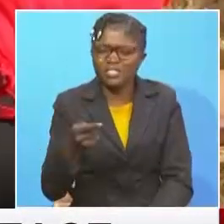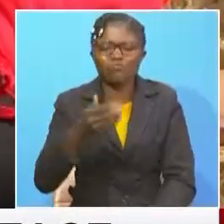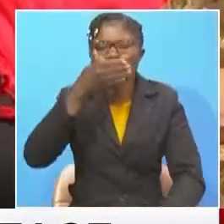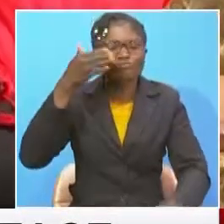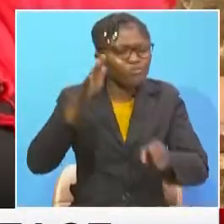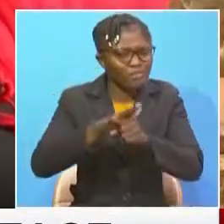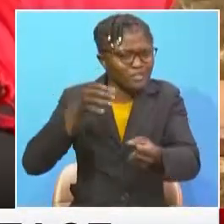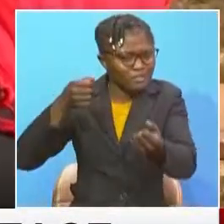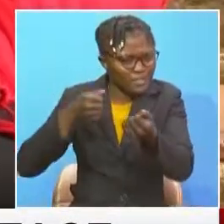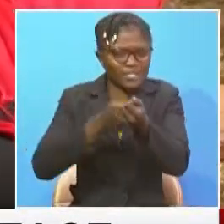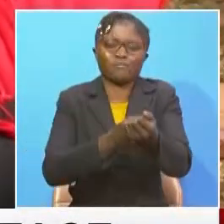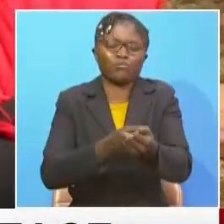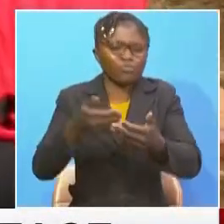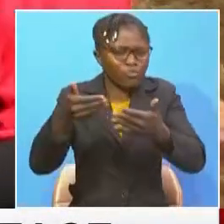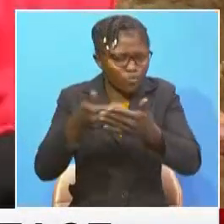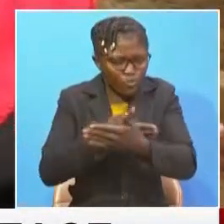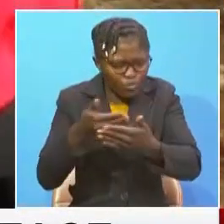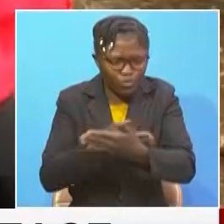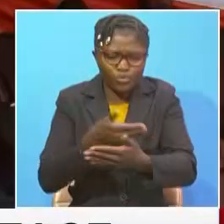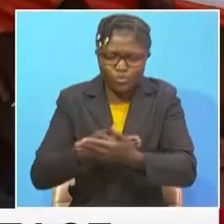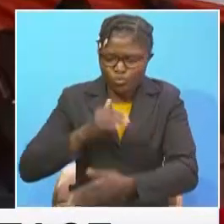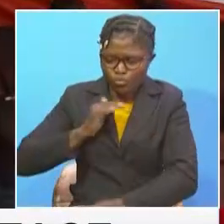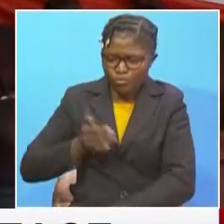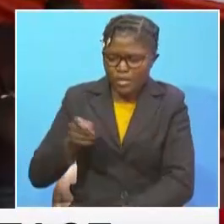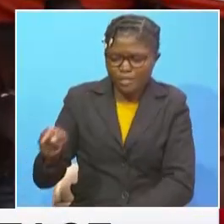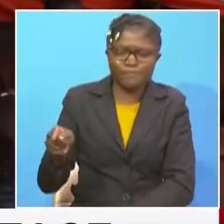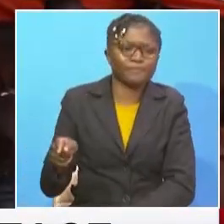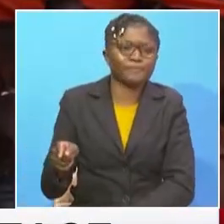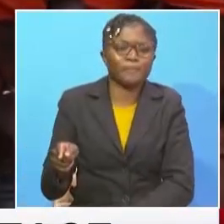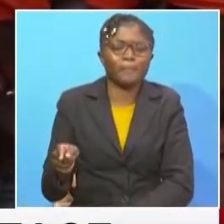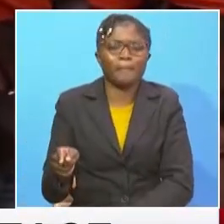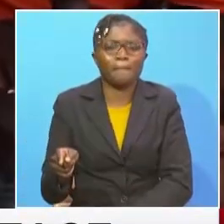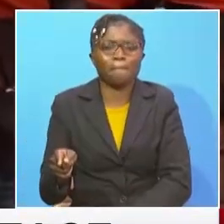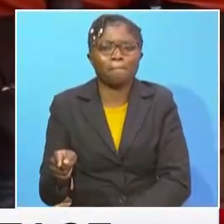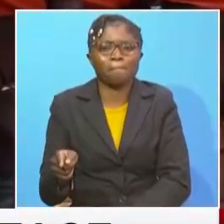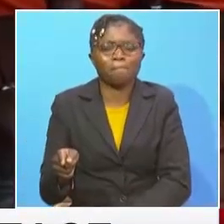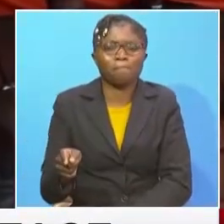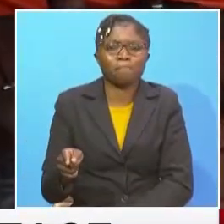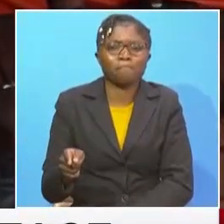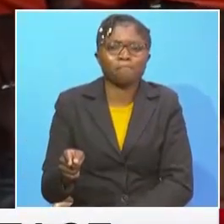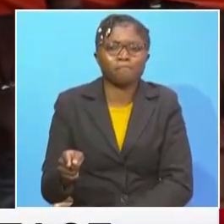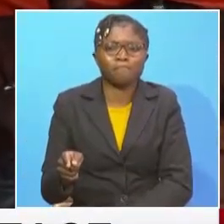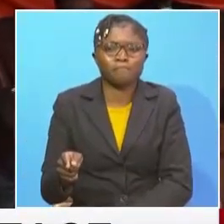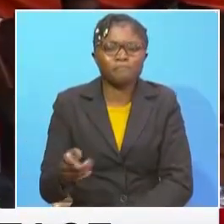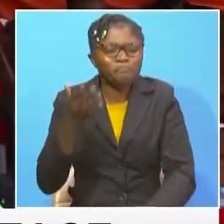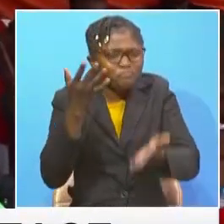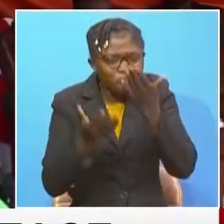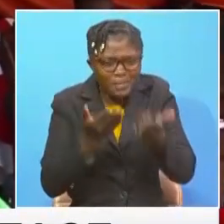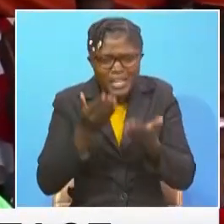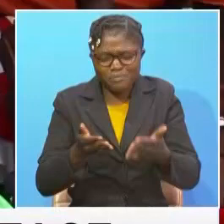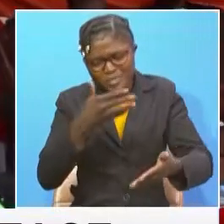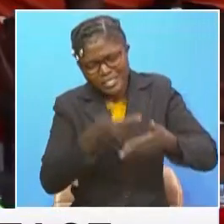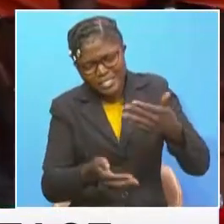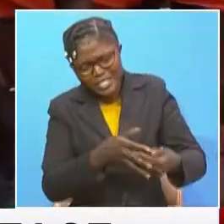their support to the newly ordained Reverend. Reverend Agnes Zimba may be